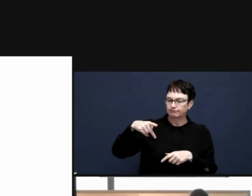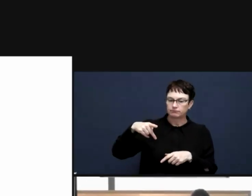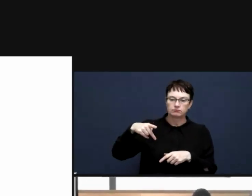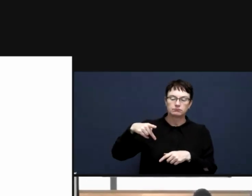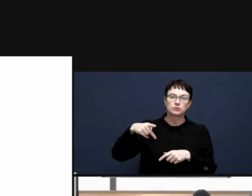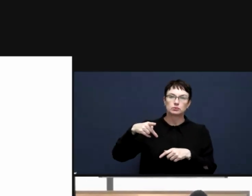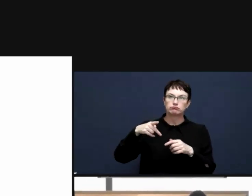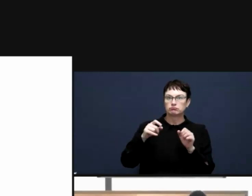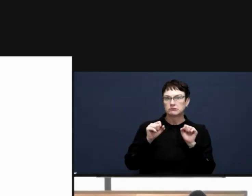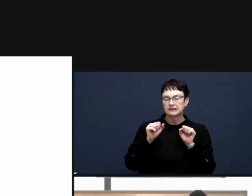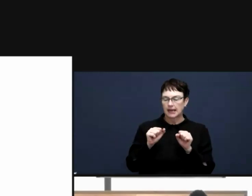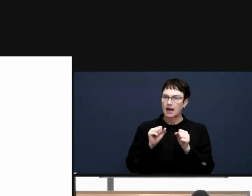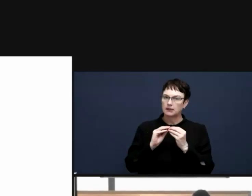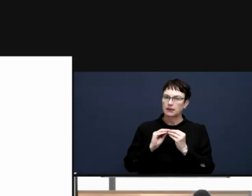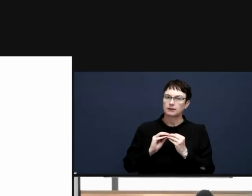apps with one code base.